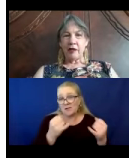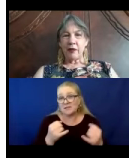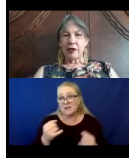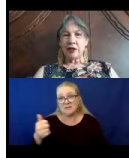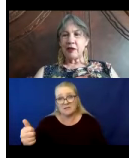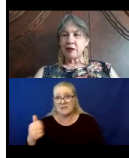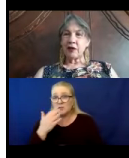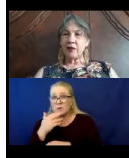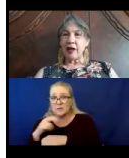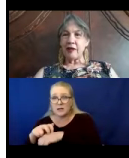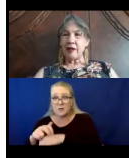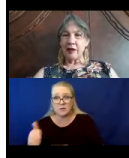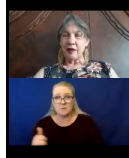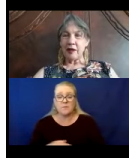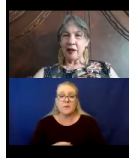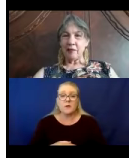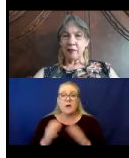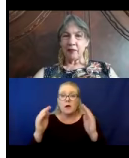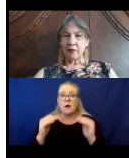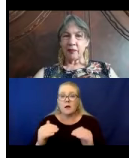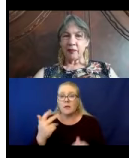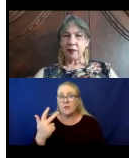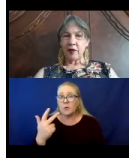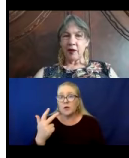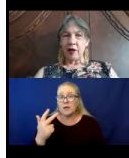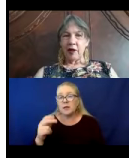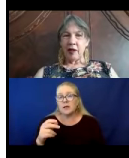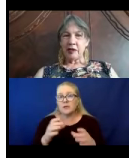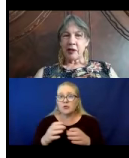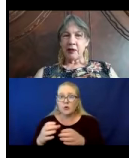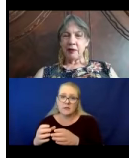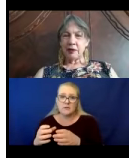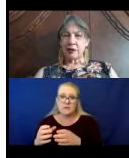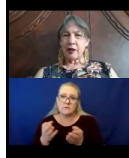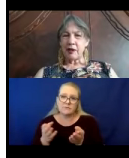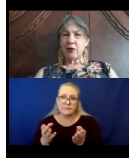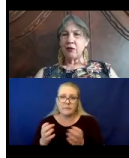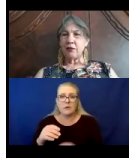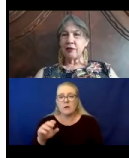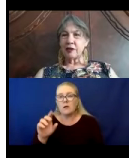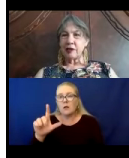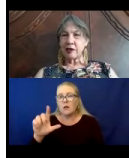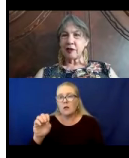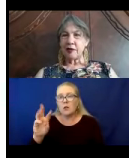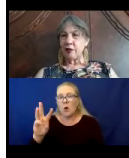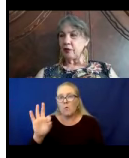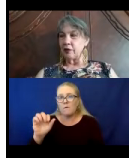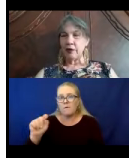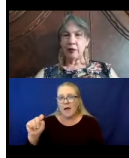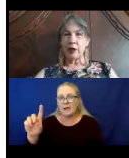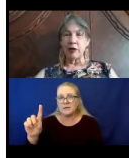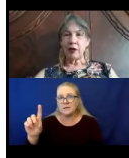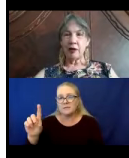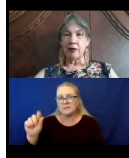Try to have 3 servings of low-fat dairy a day. In general, just try to eat whole foods, things that you